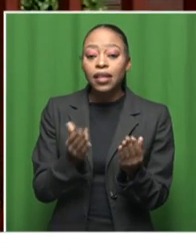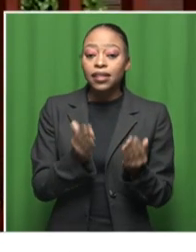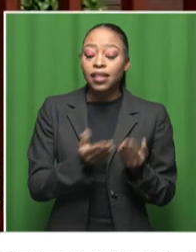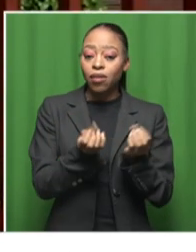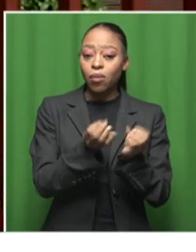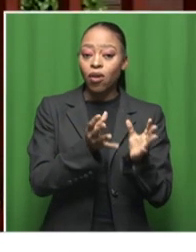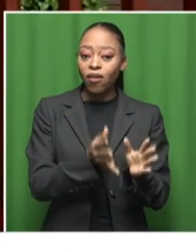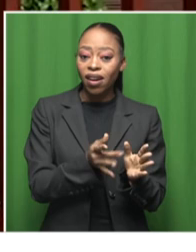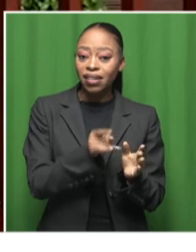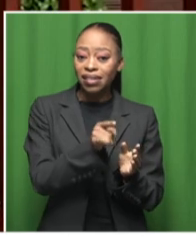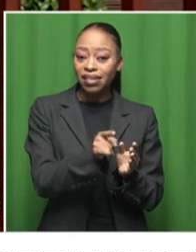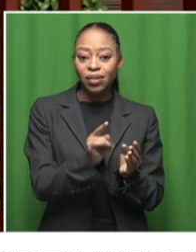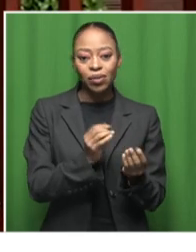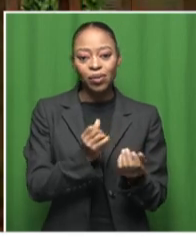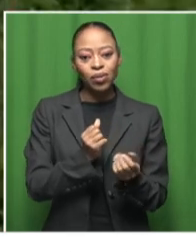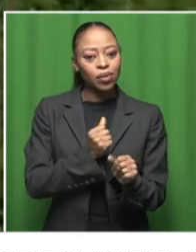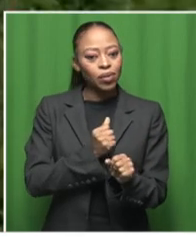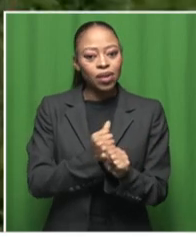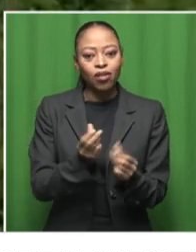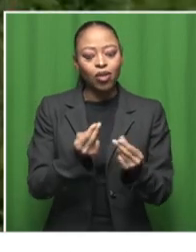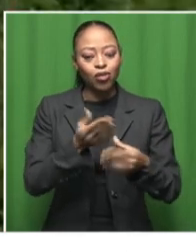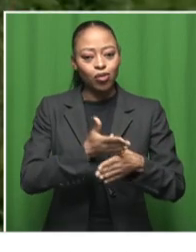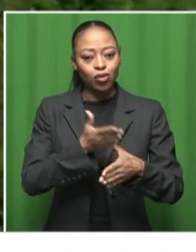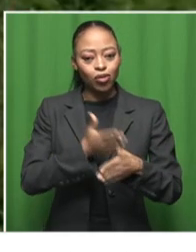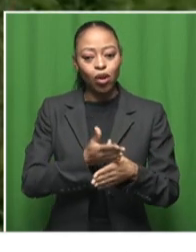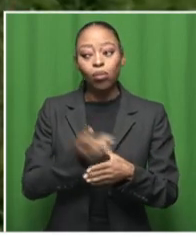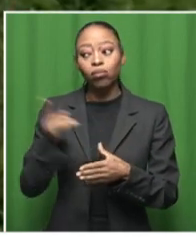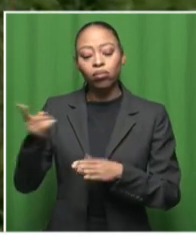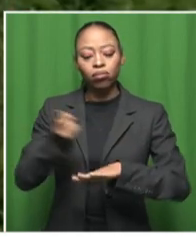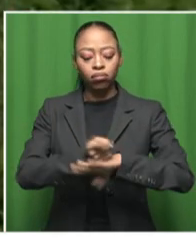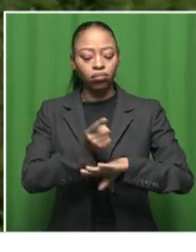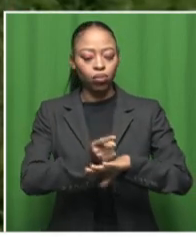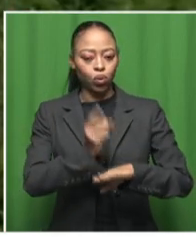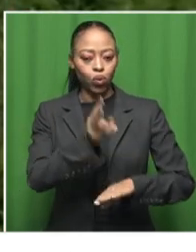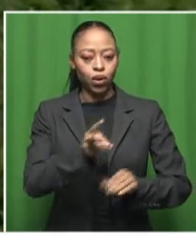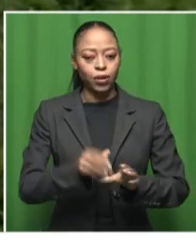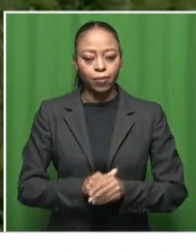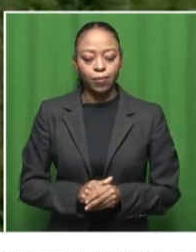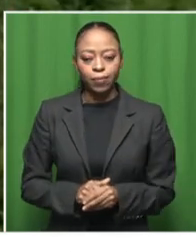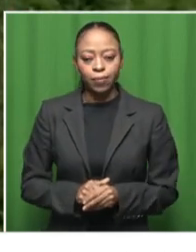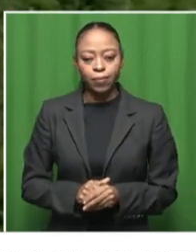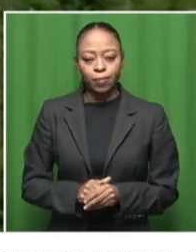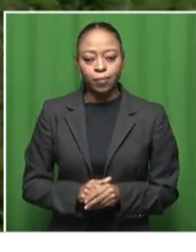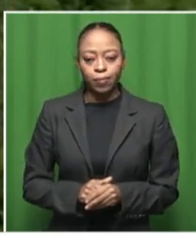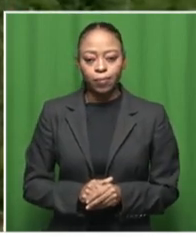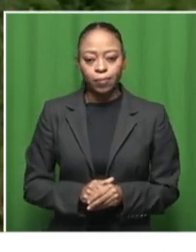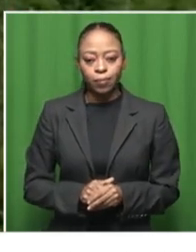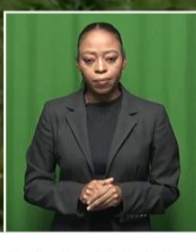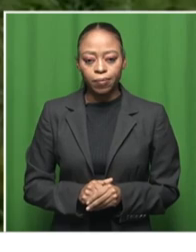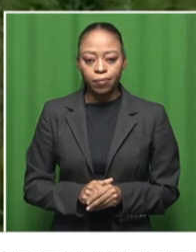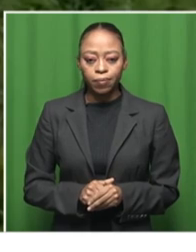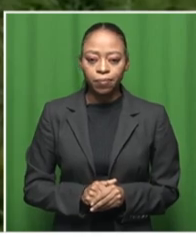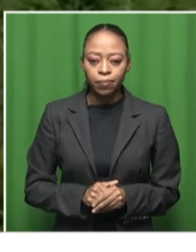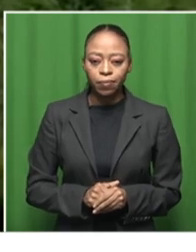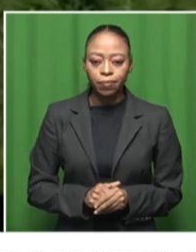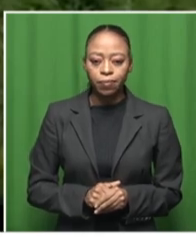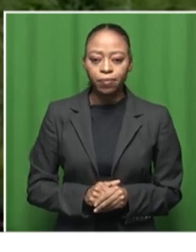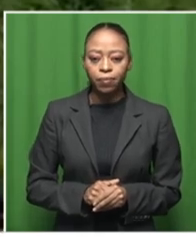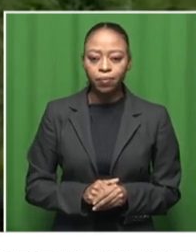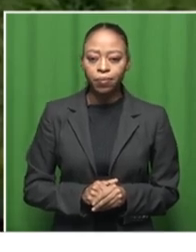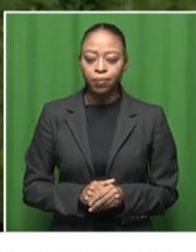service providers who fail to fulfill their contractual obligations. Zeblon Maine, SABC News, Colleen.